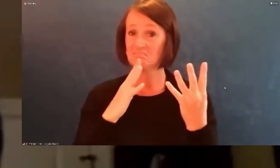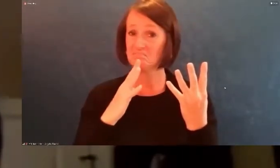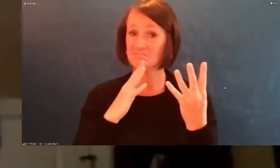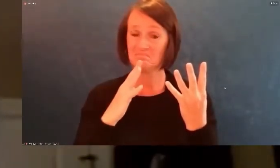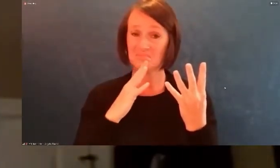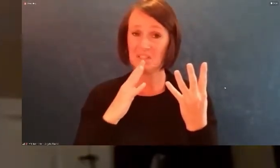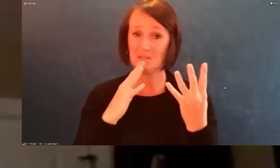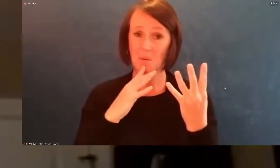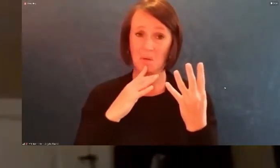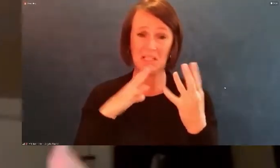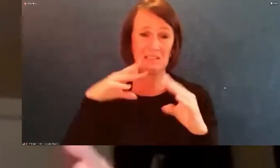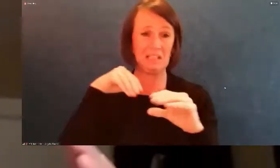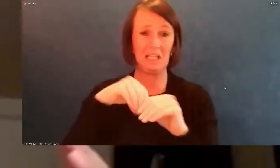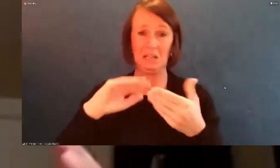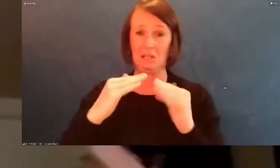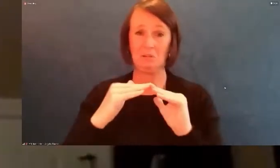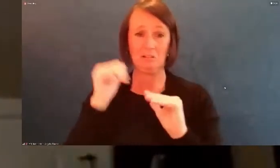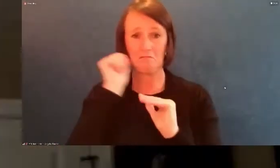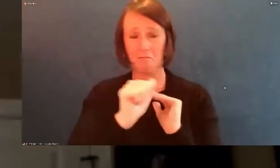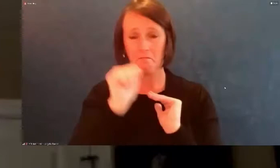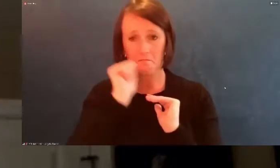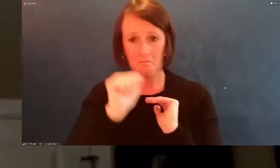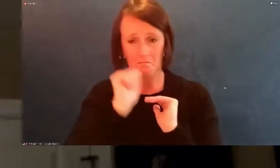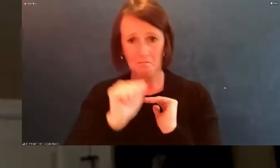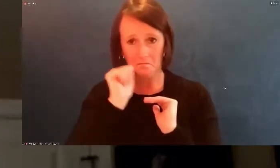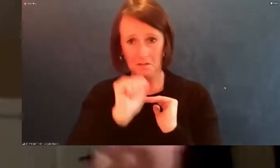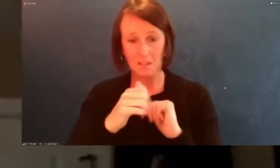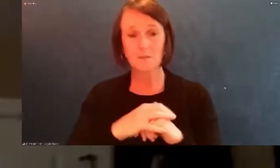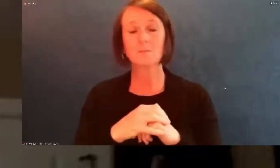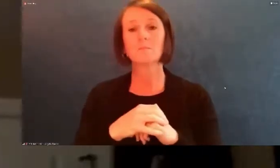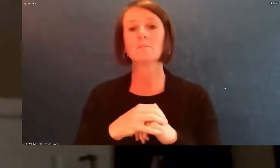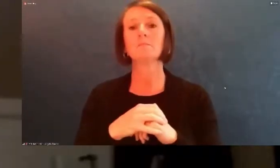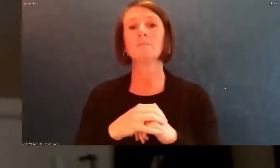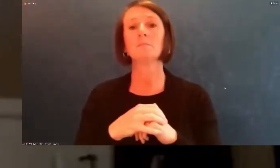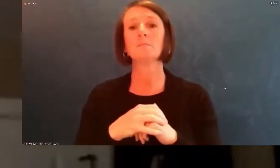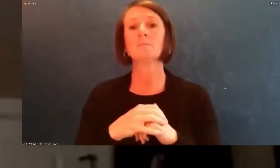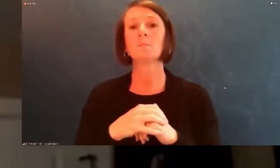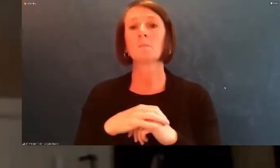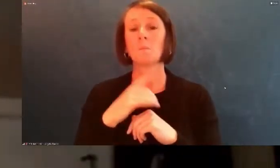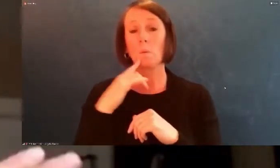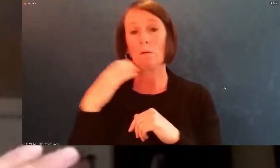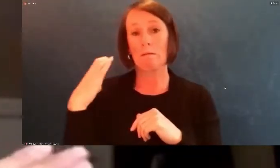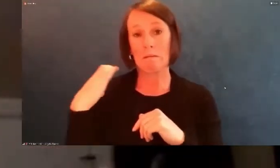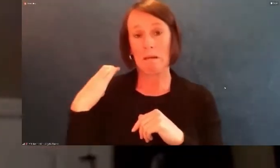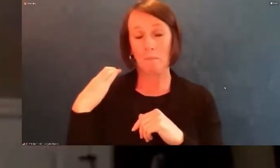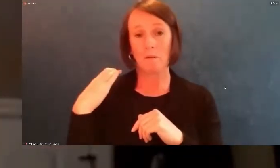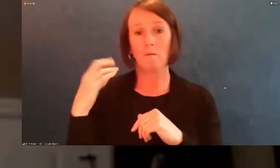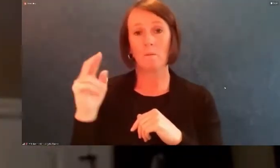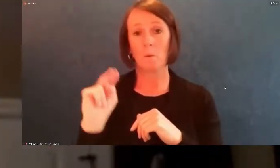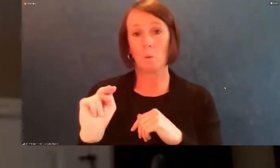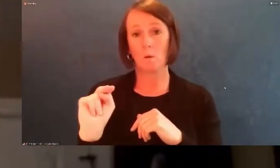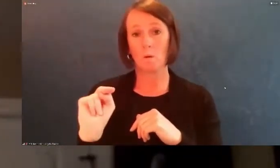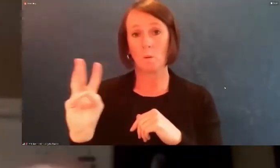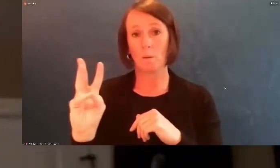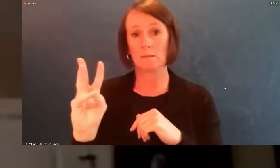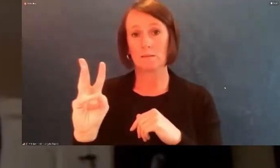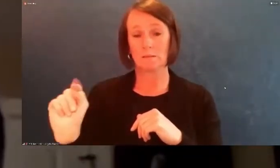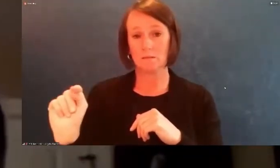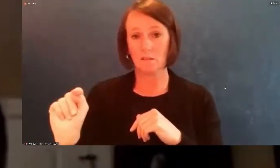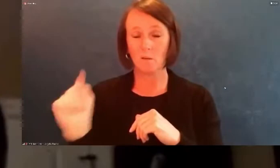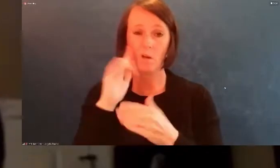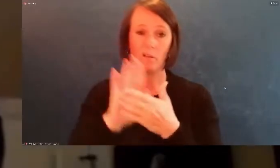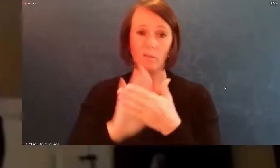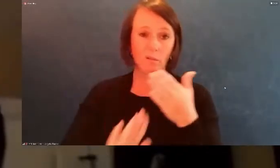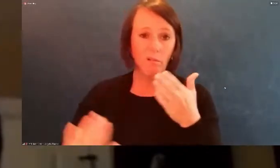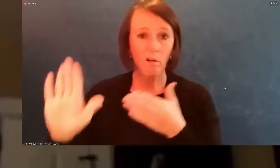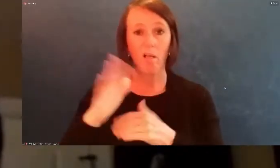our community. We are the Métis capital of the Northwest Territories. So, you know, we have Arctic College, we've got a drugstore,